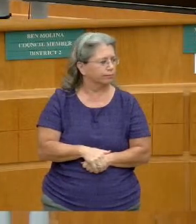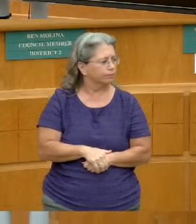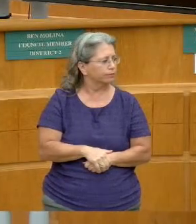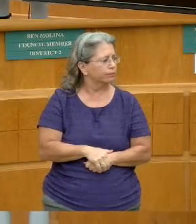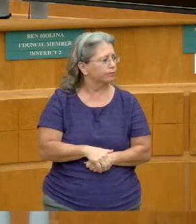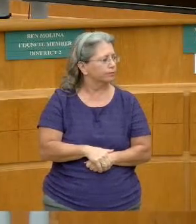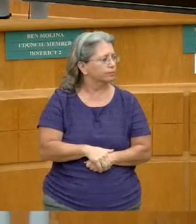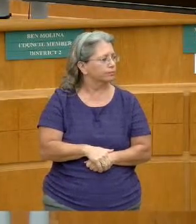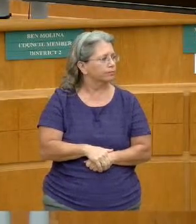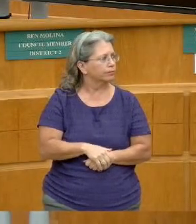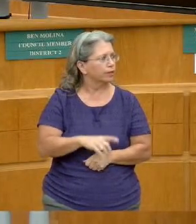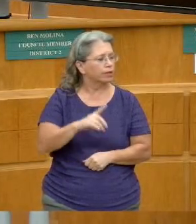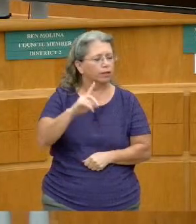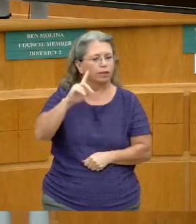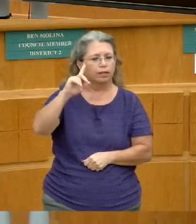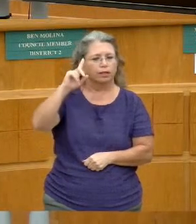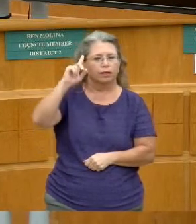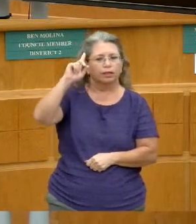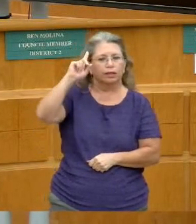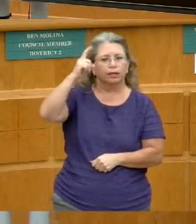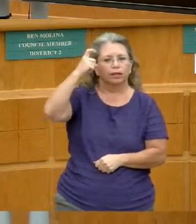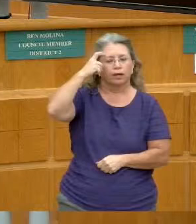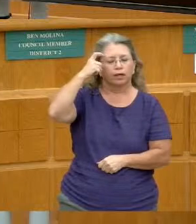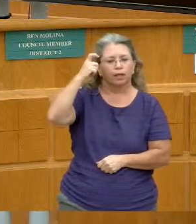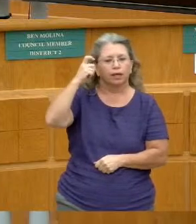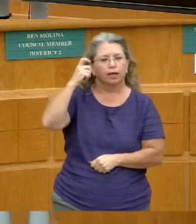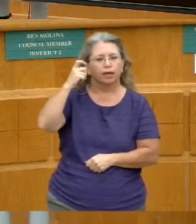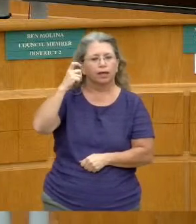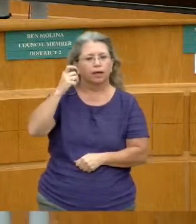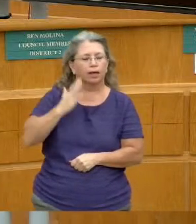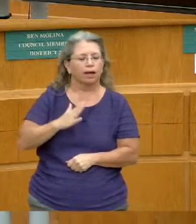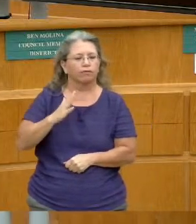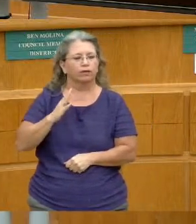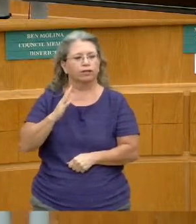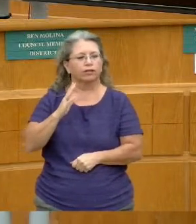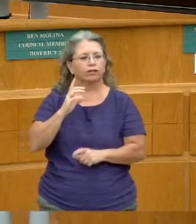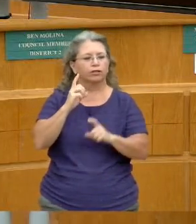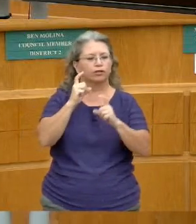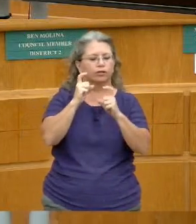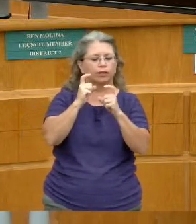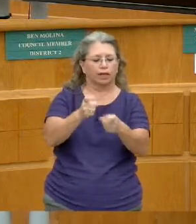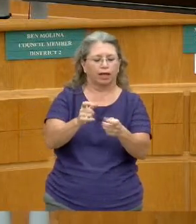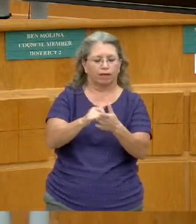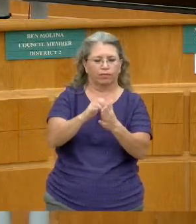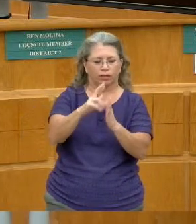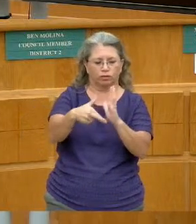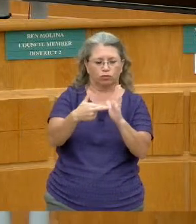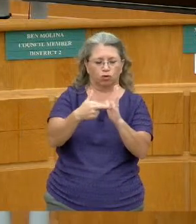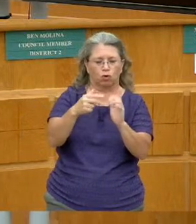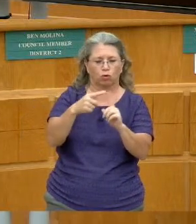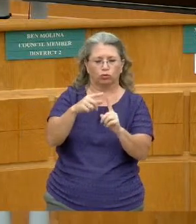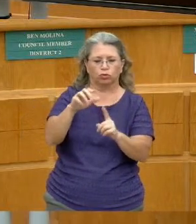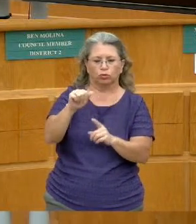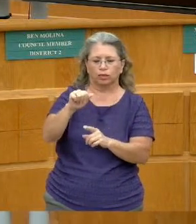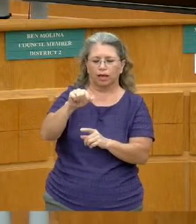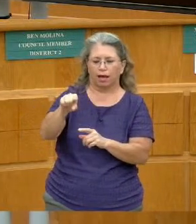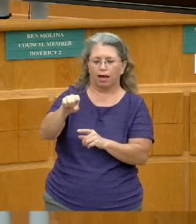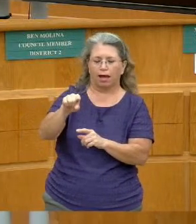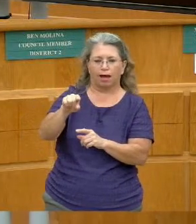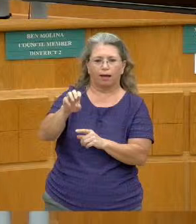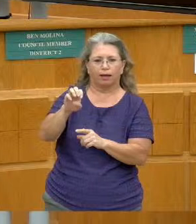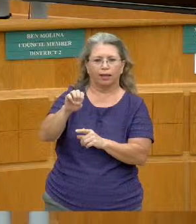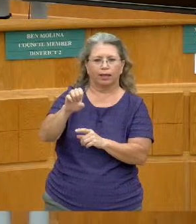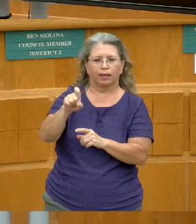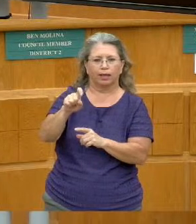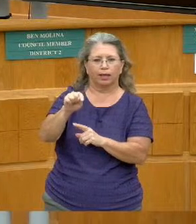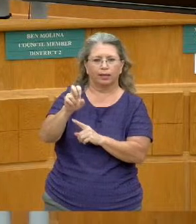the governor gave this role to the ag extension departments. Every